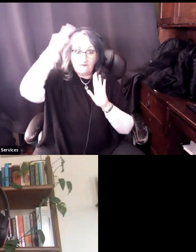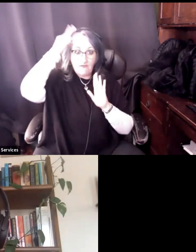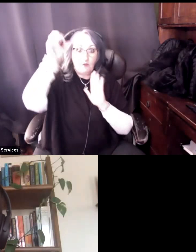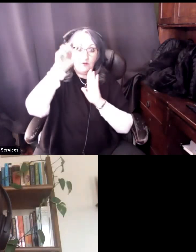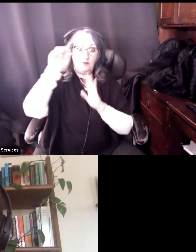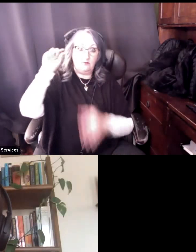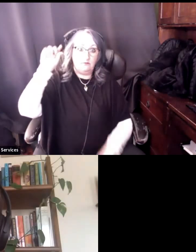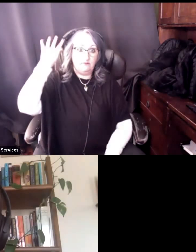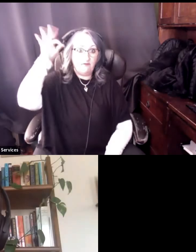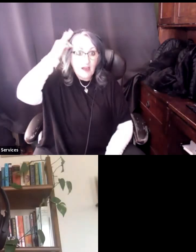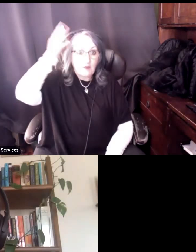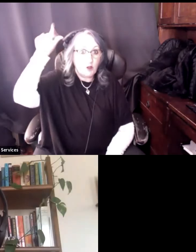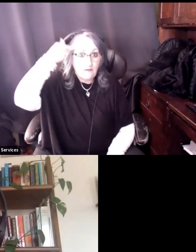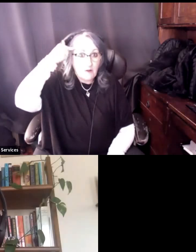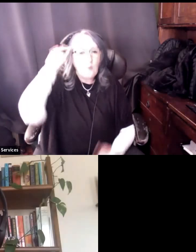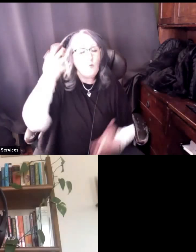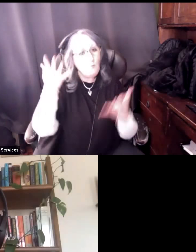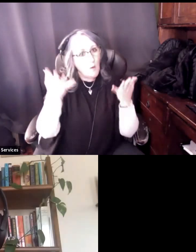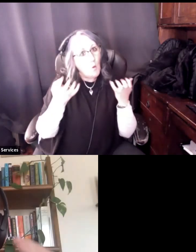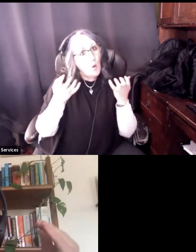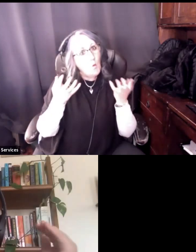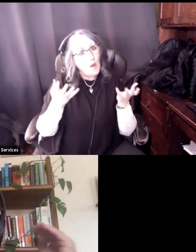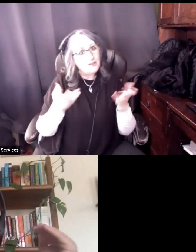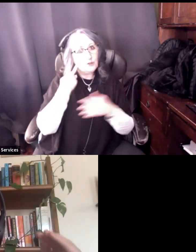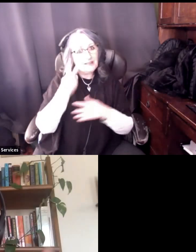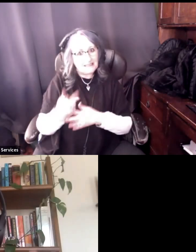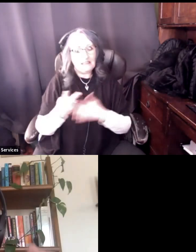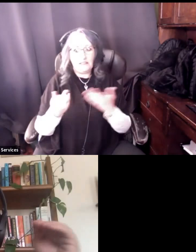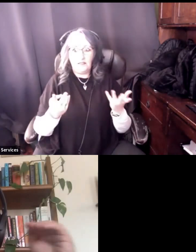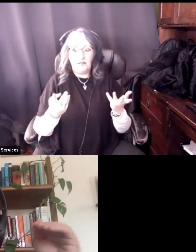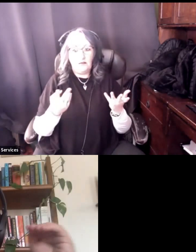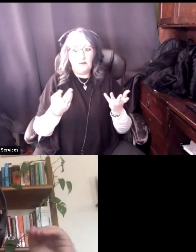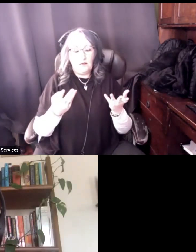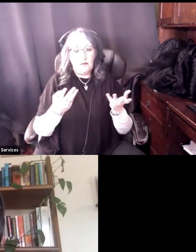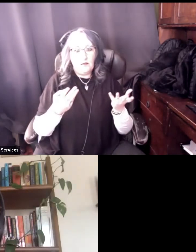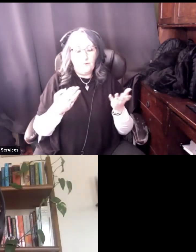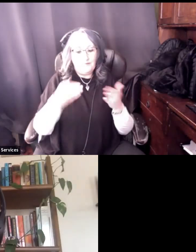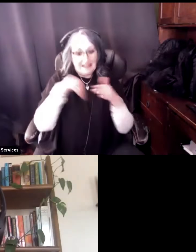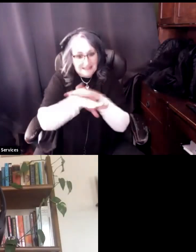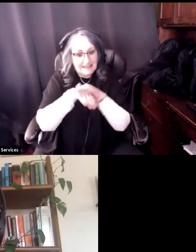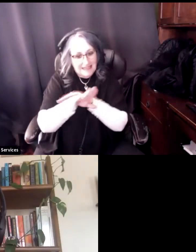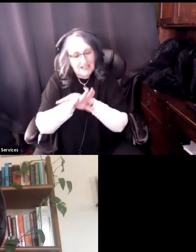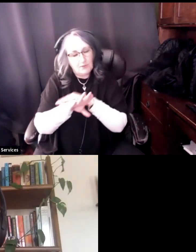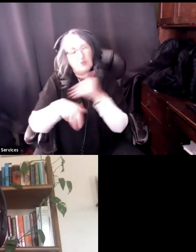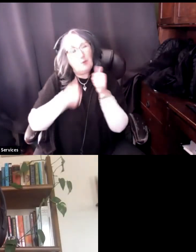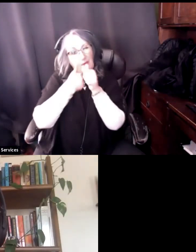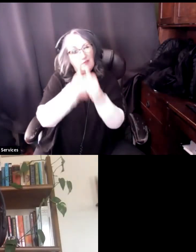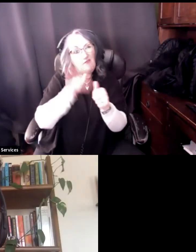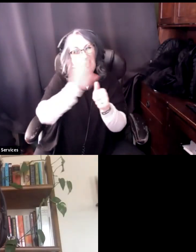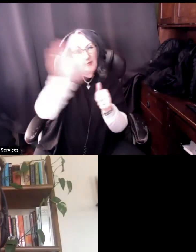create the boots on the ground effect in an accessible way while still, following those regulations.